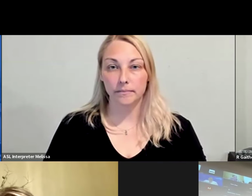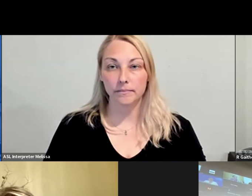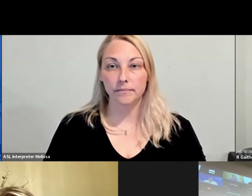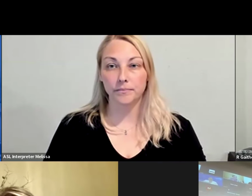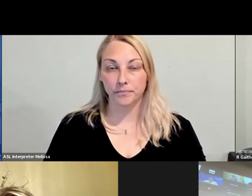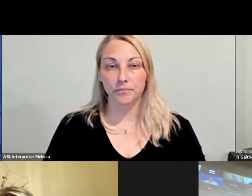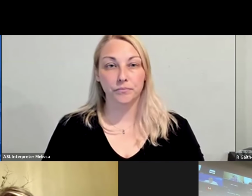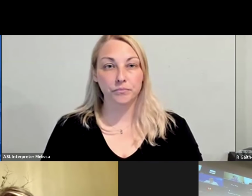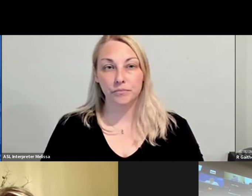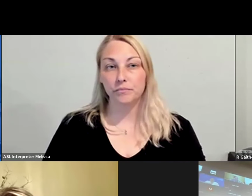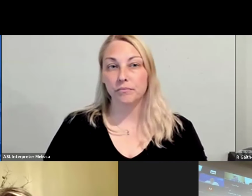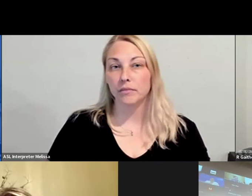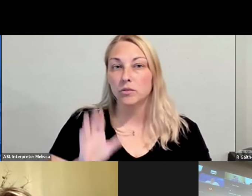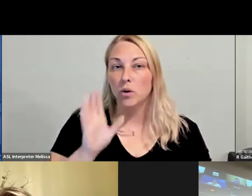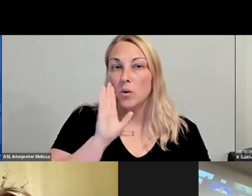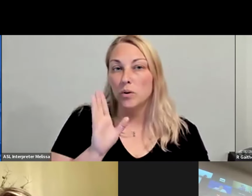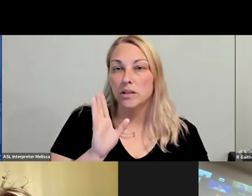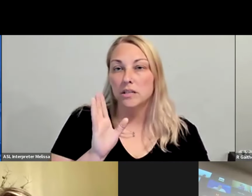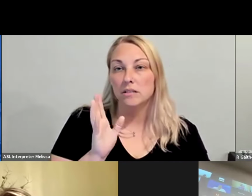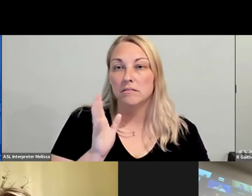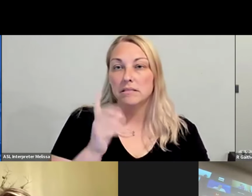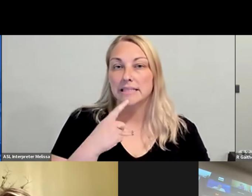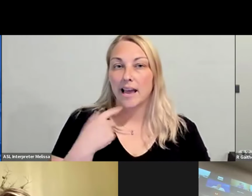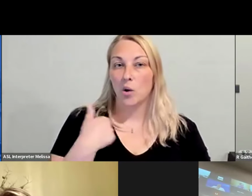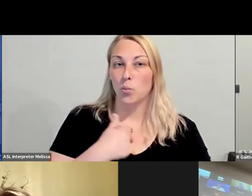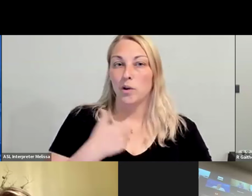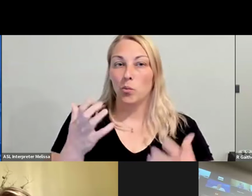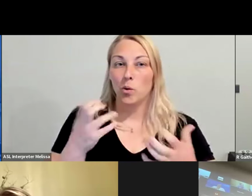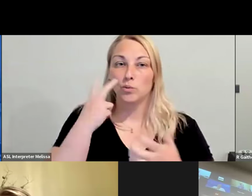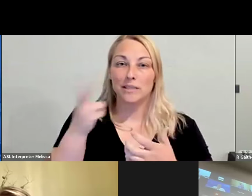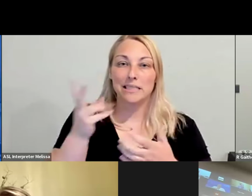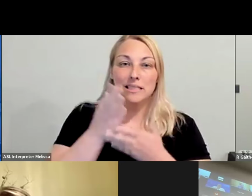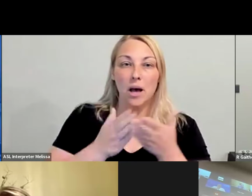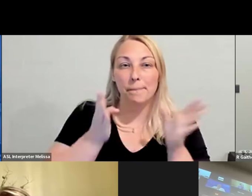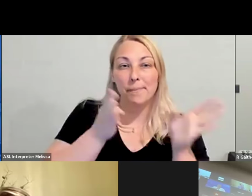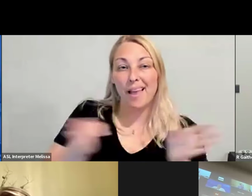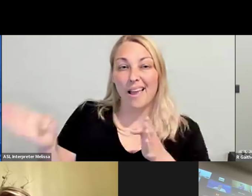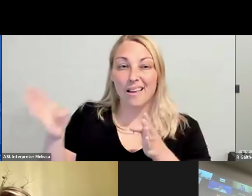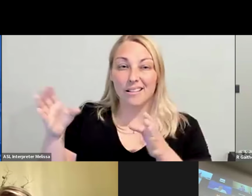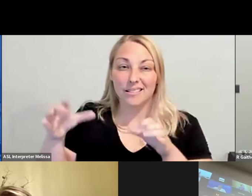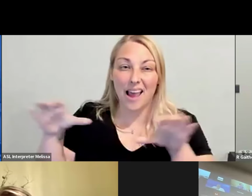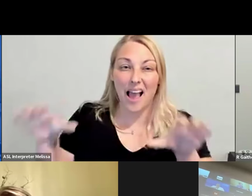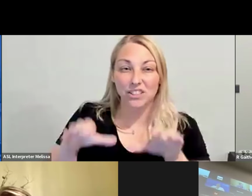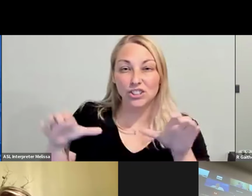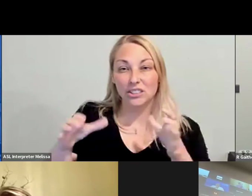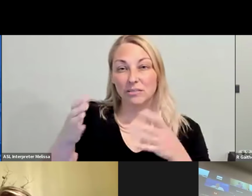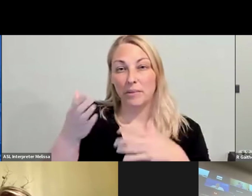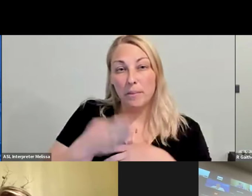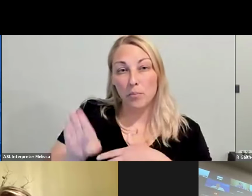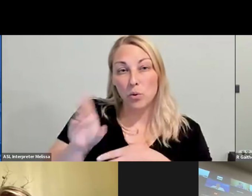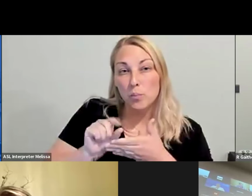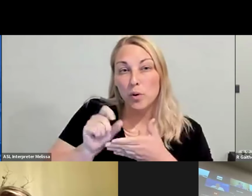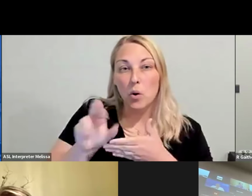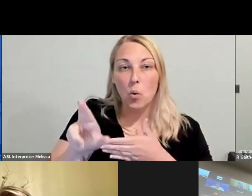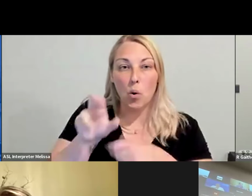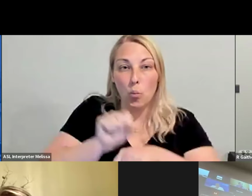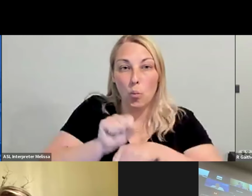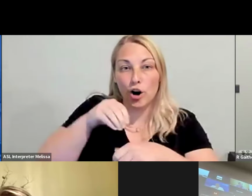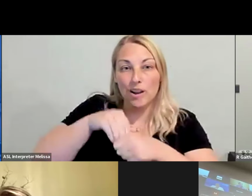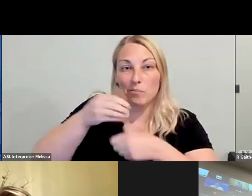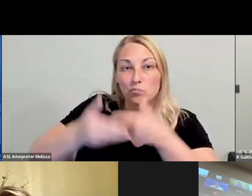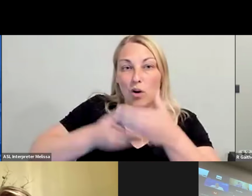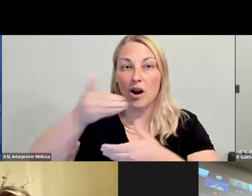So I would say that we would like to see some plans in action or a blueprint or some sort of work in progress to ensure